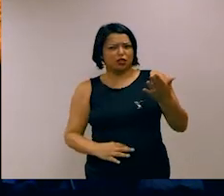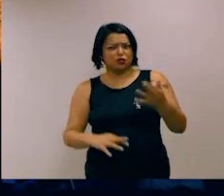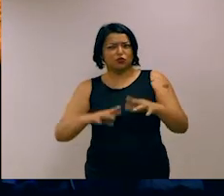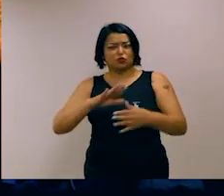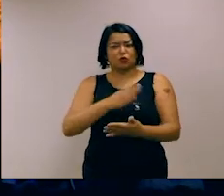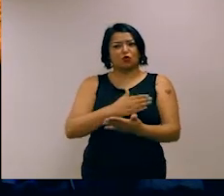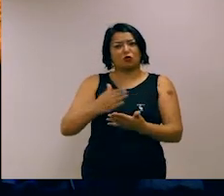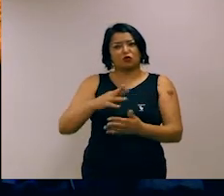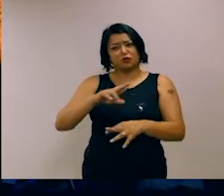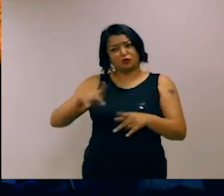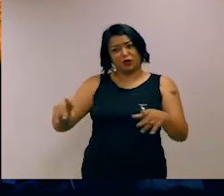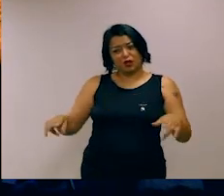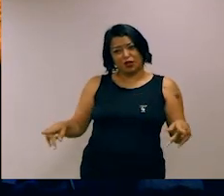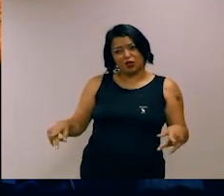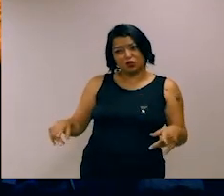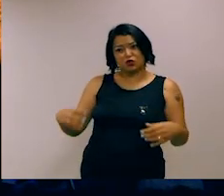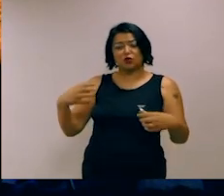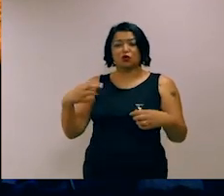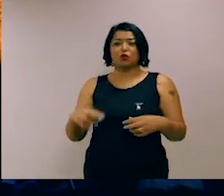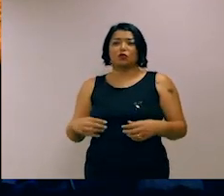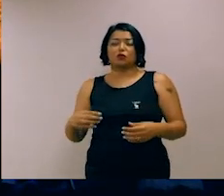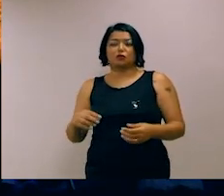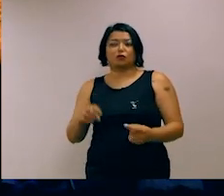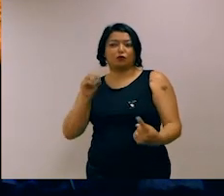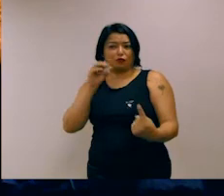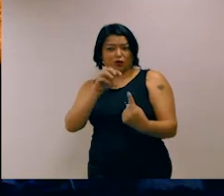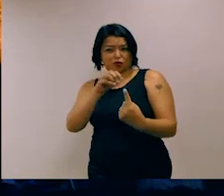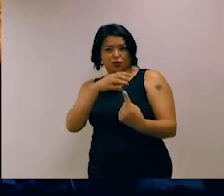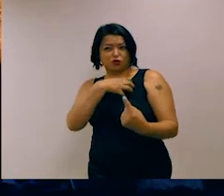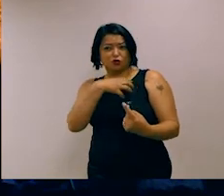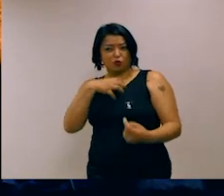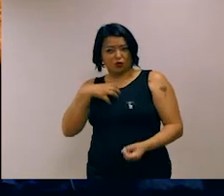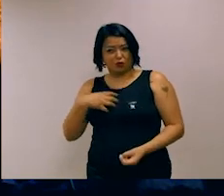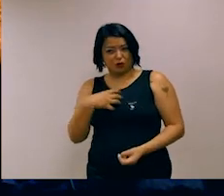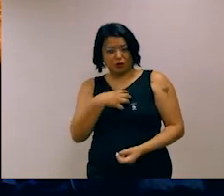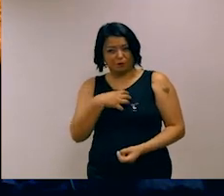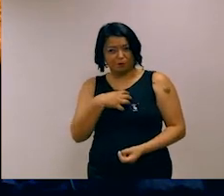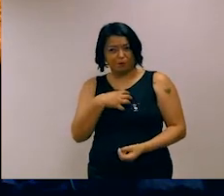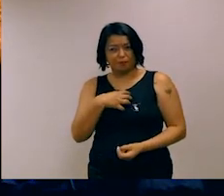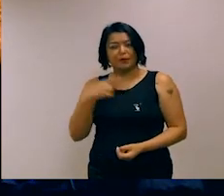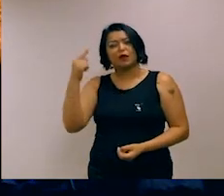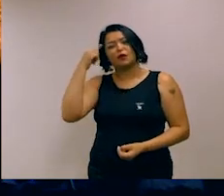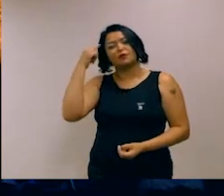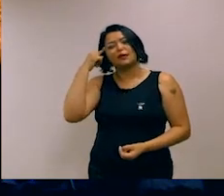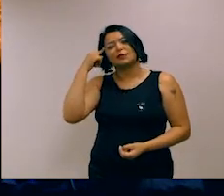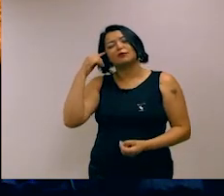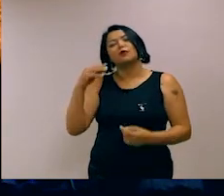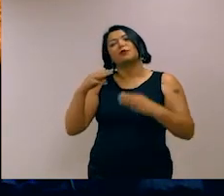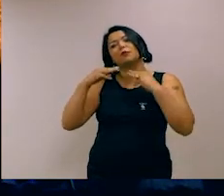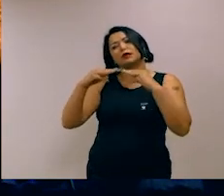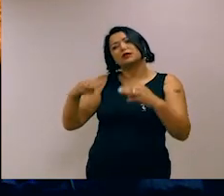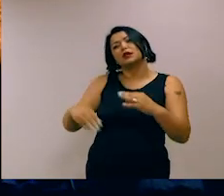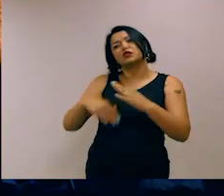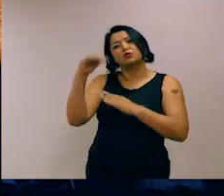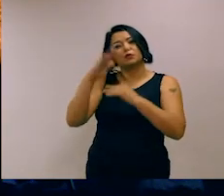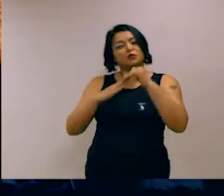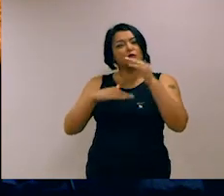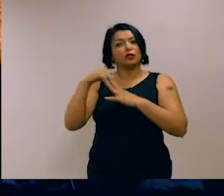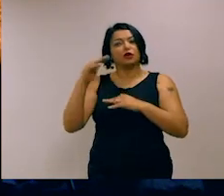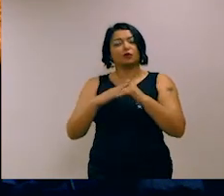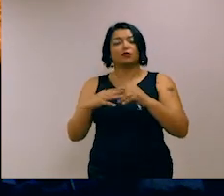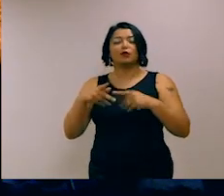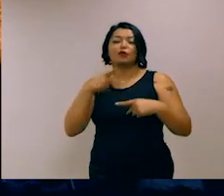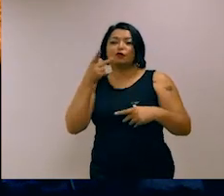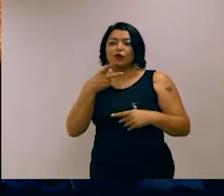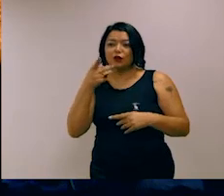them that it's a professional figure message. We told them how much the appointment will cost. We told them that it's a social norm